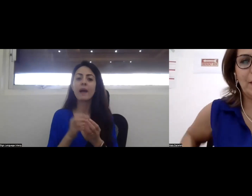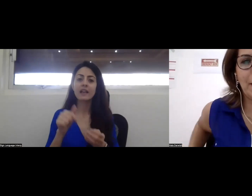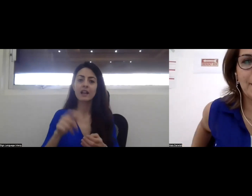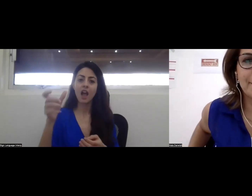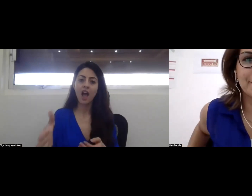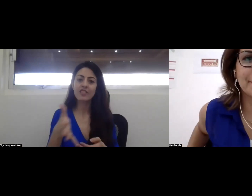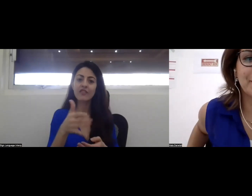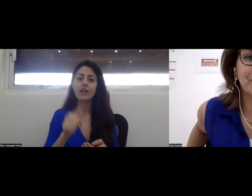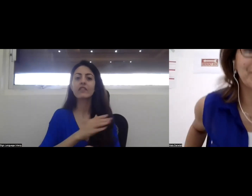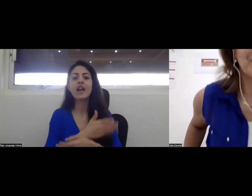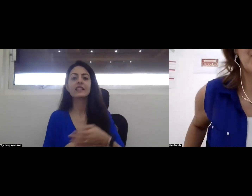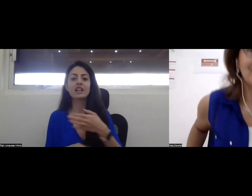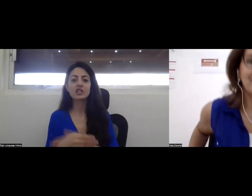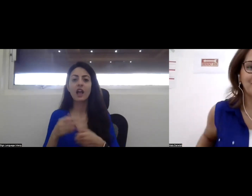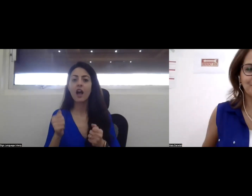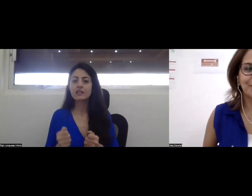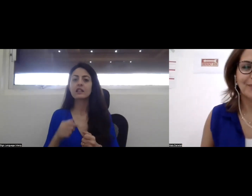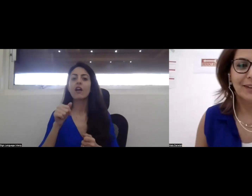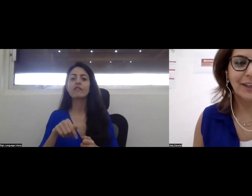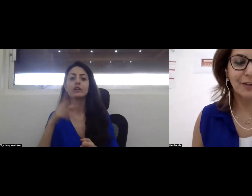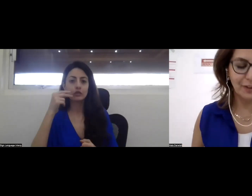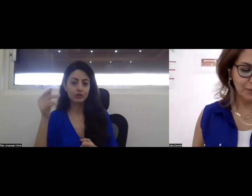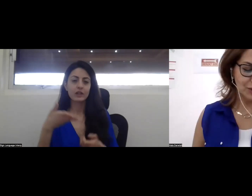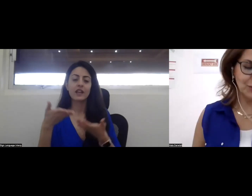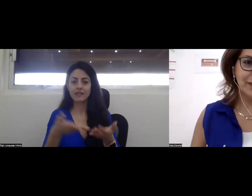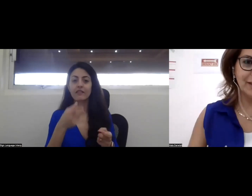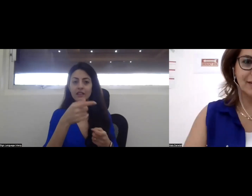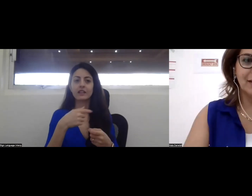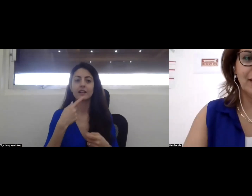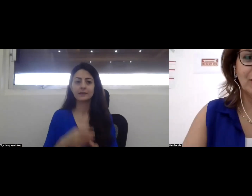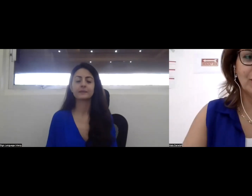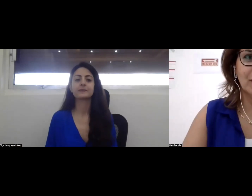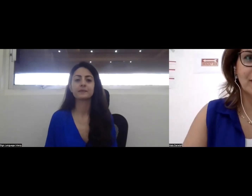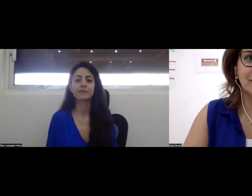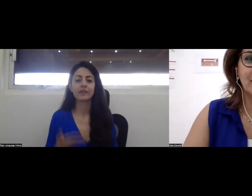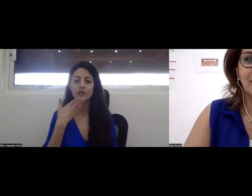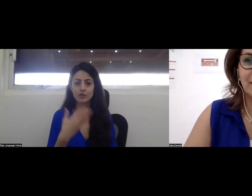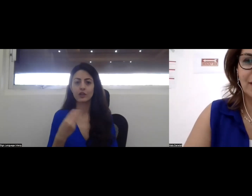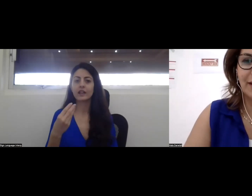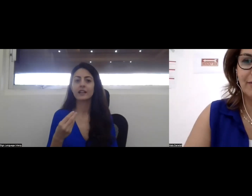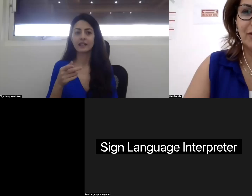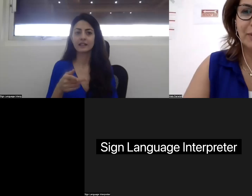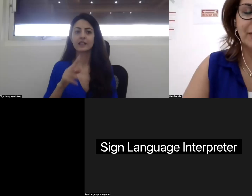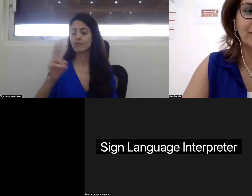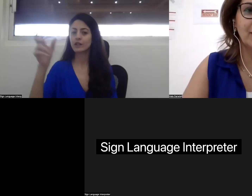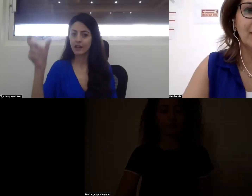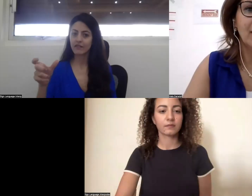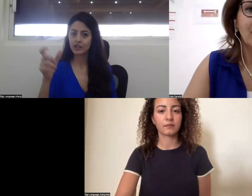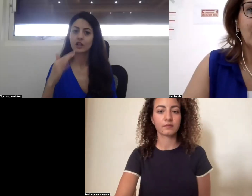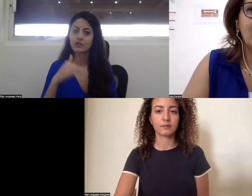Hala, the floor is yours. Thank you very much. Thank you very much, colleagues, and thank you for this really